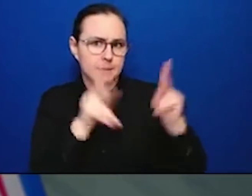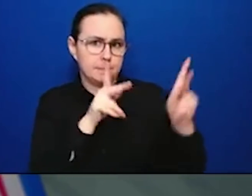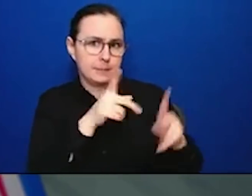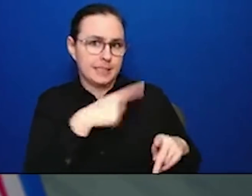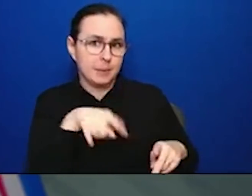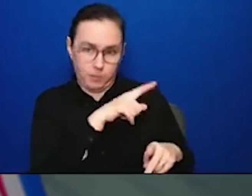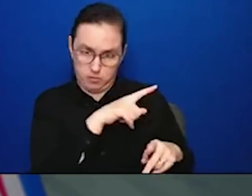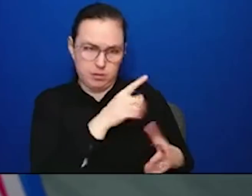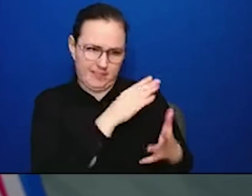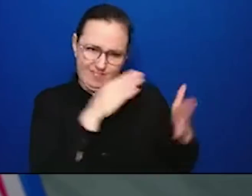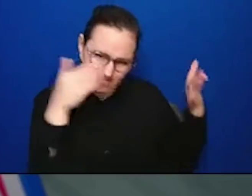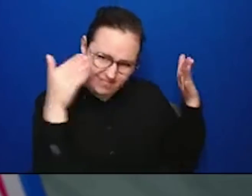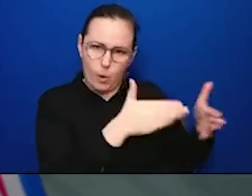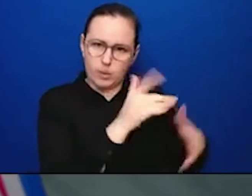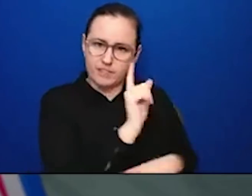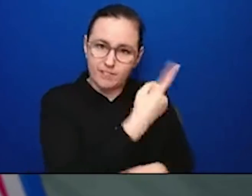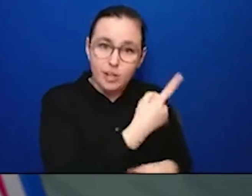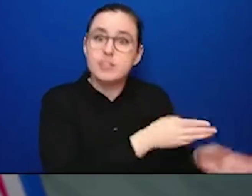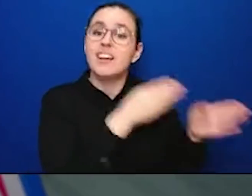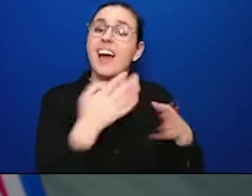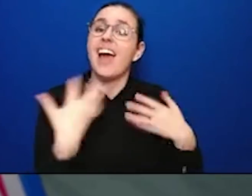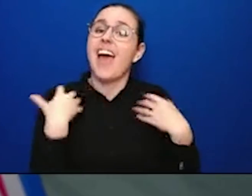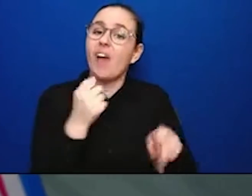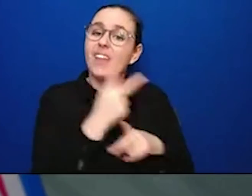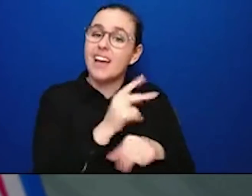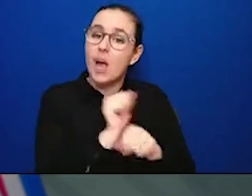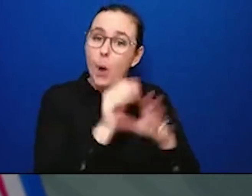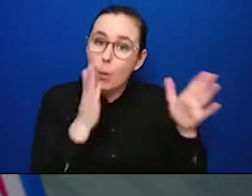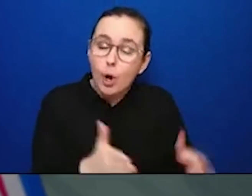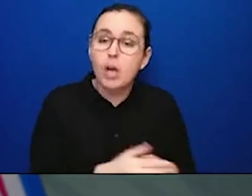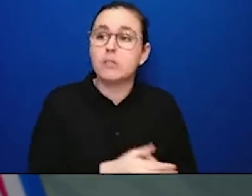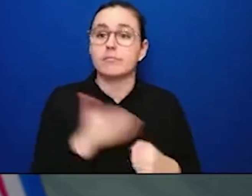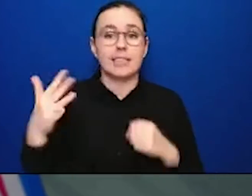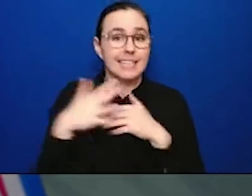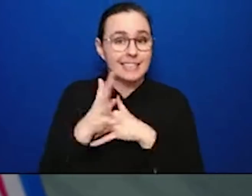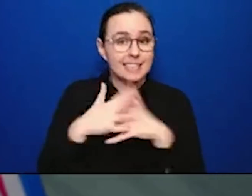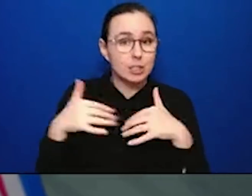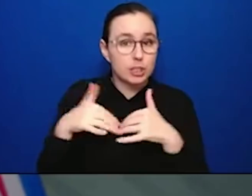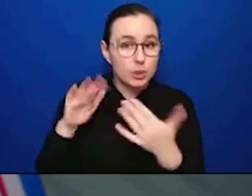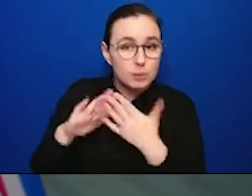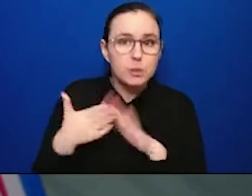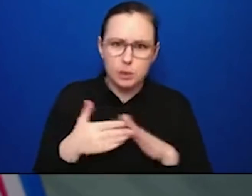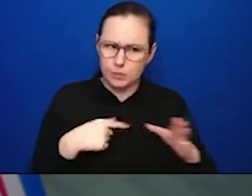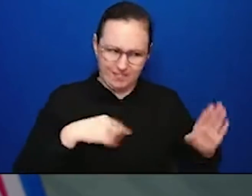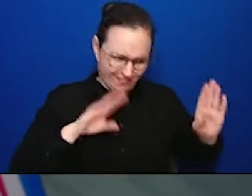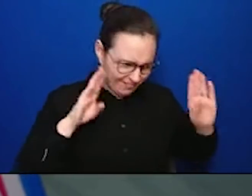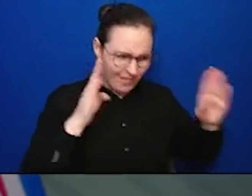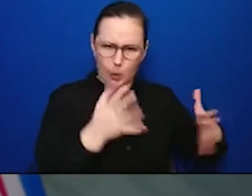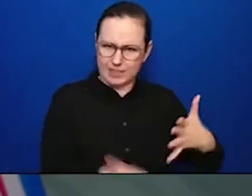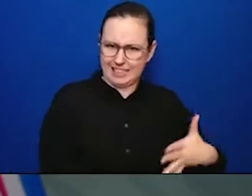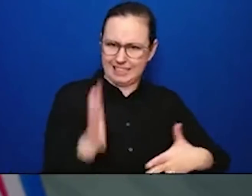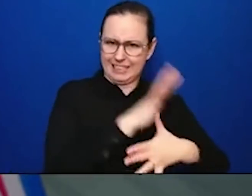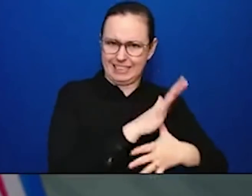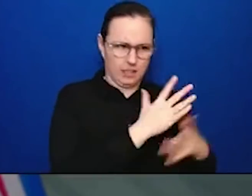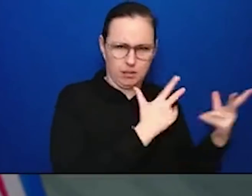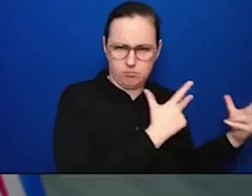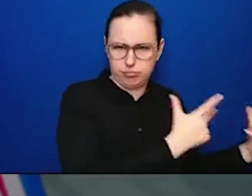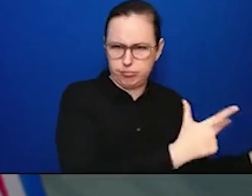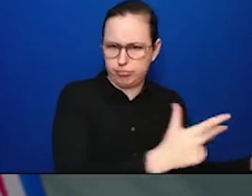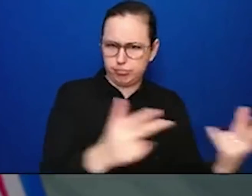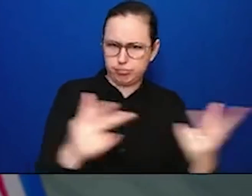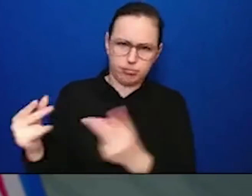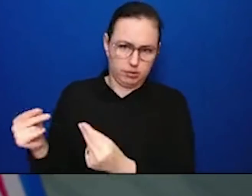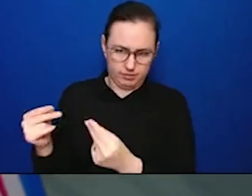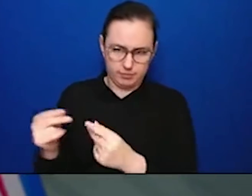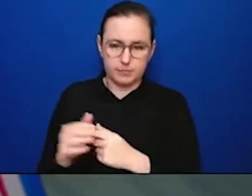Indigenous communities. That supports us in these actions. But look, the Omicron variant of concern, we see it